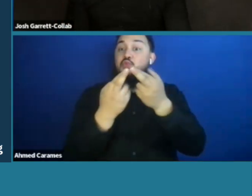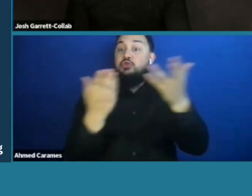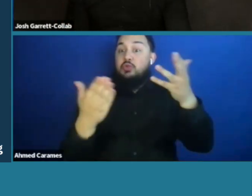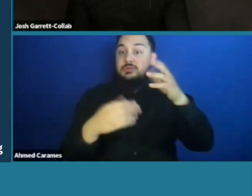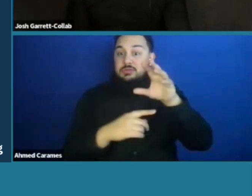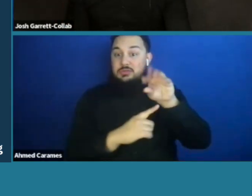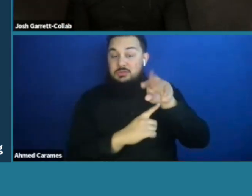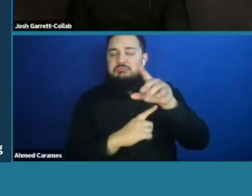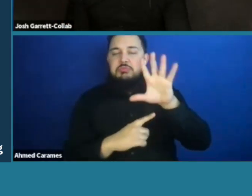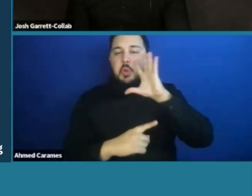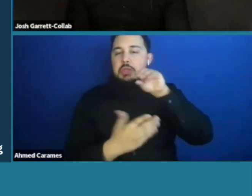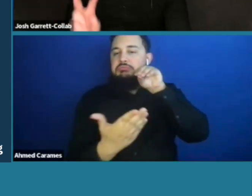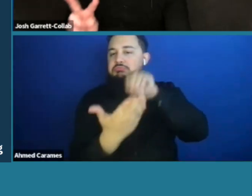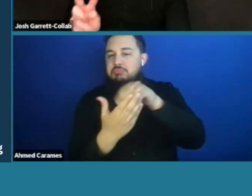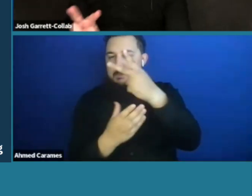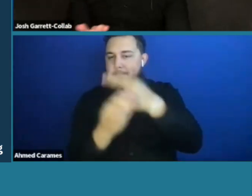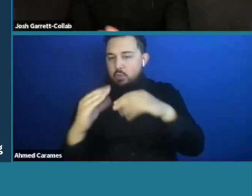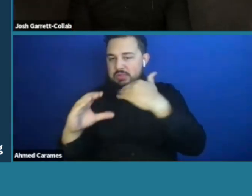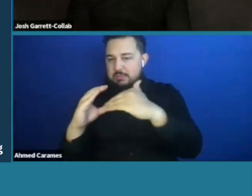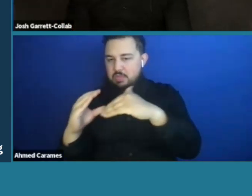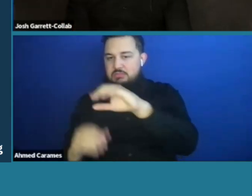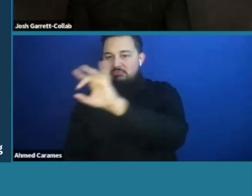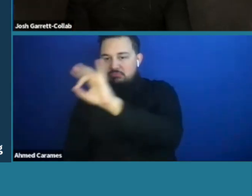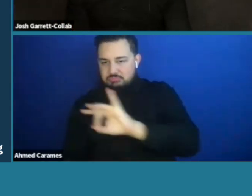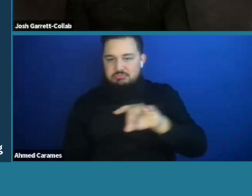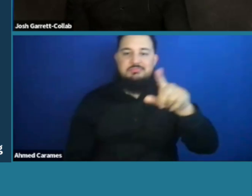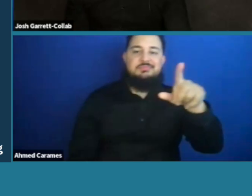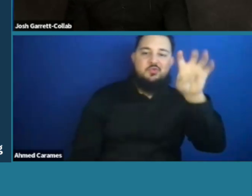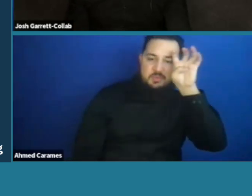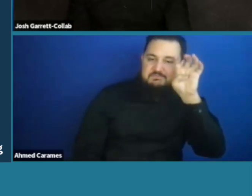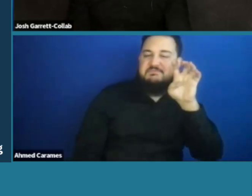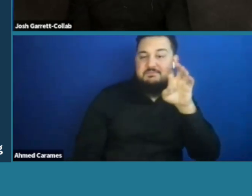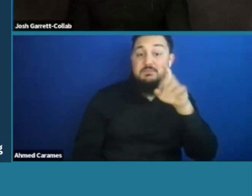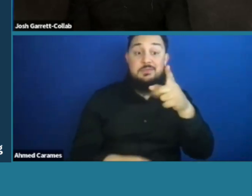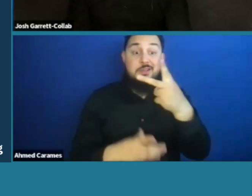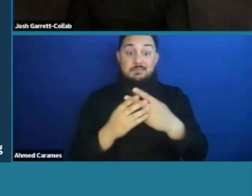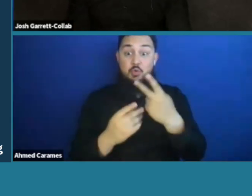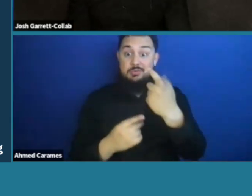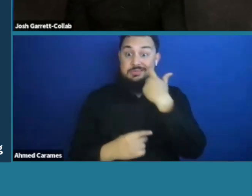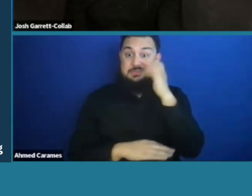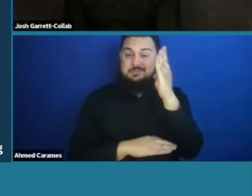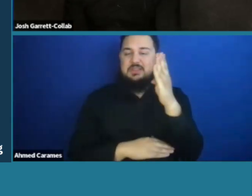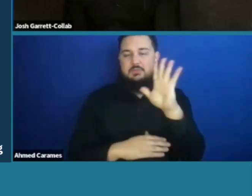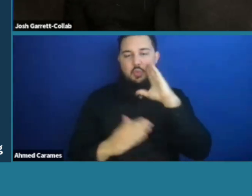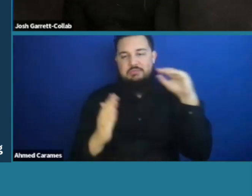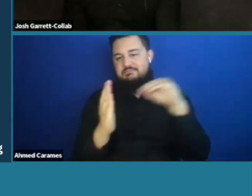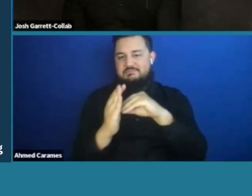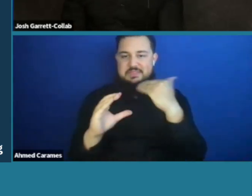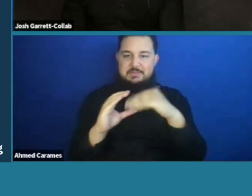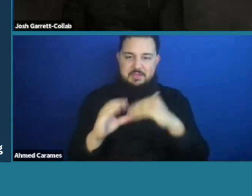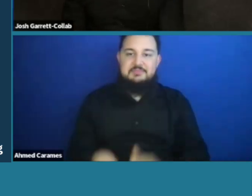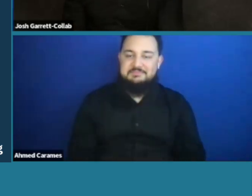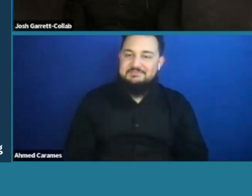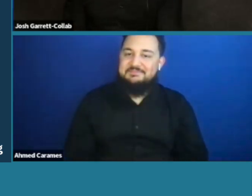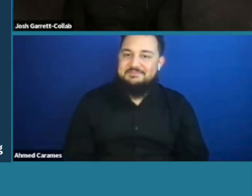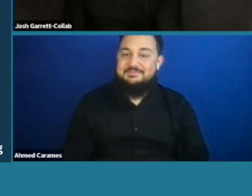well as Crom's. So you'll have access to both of the DASLs that we had presenting today. All